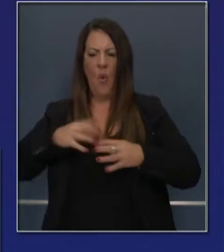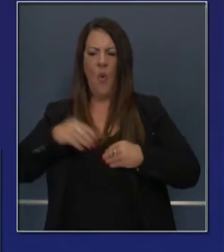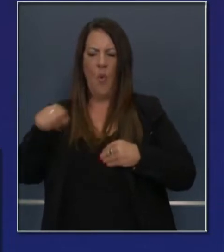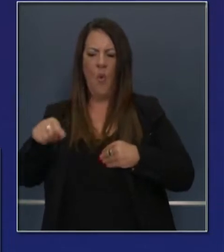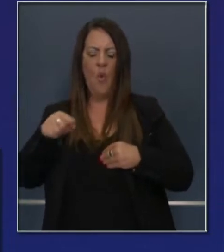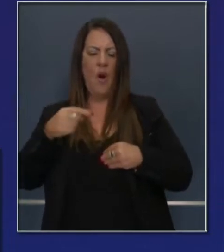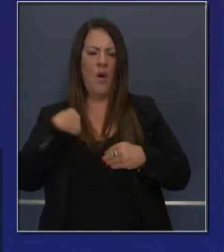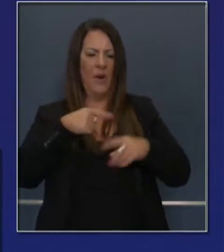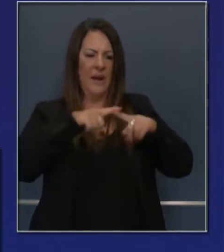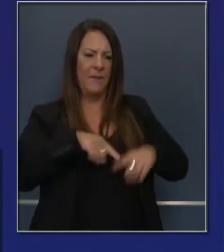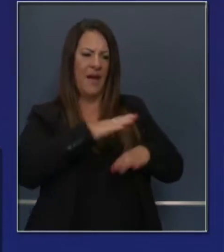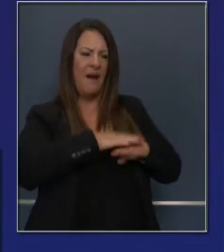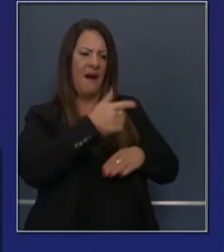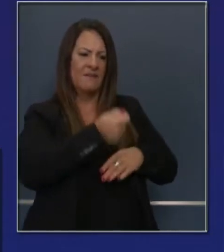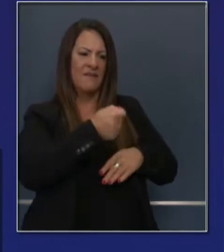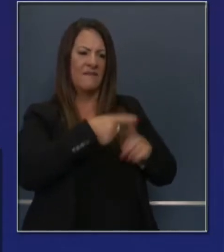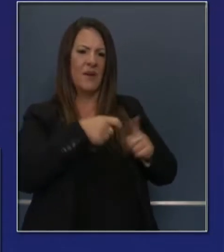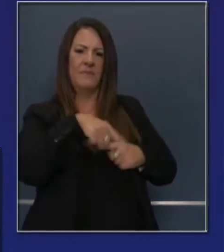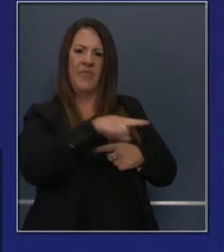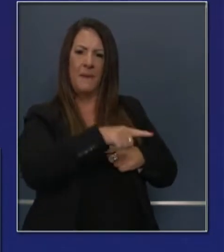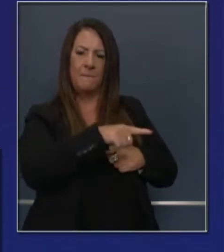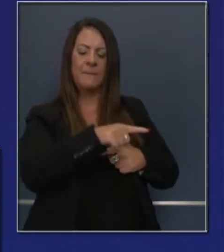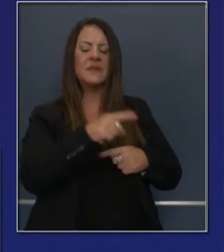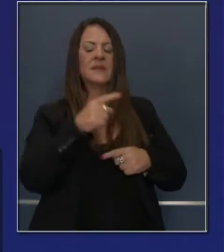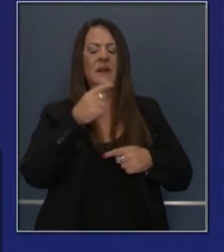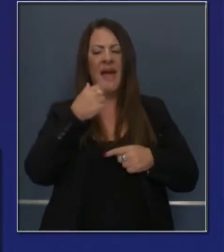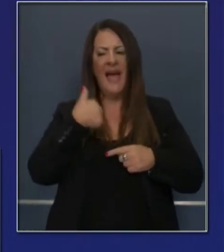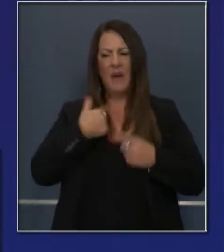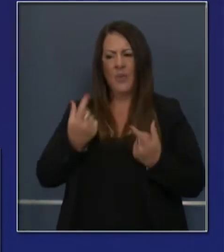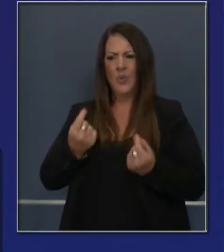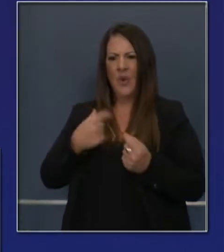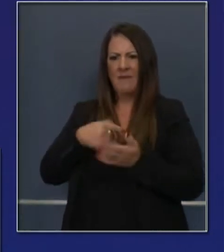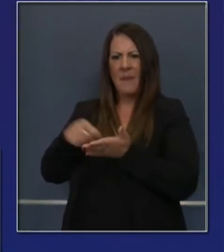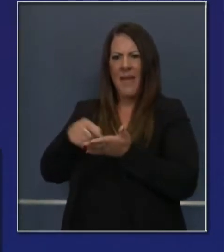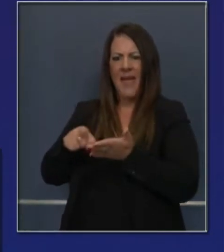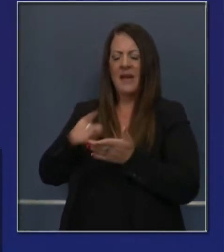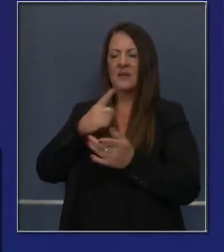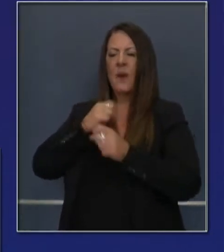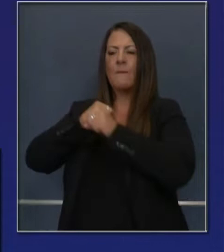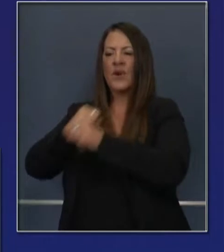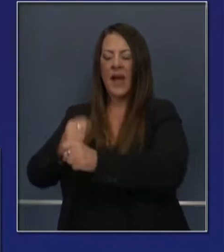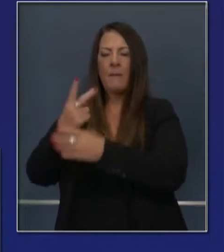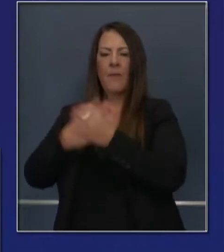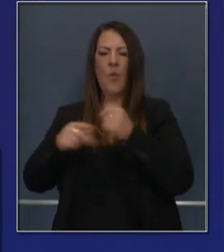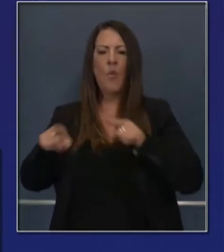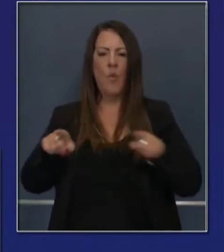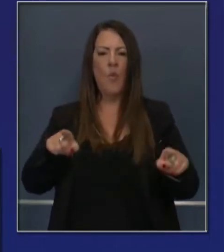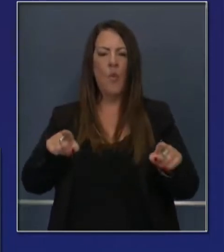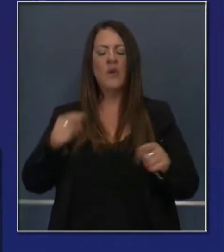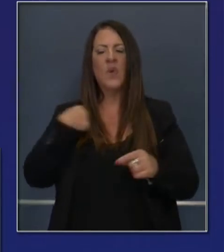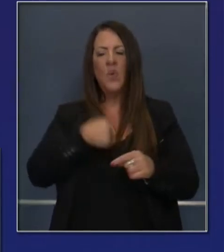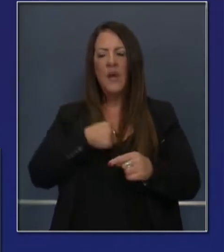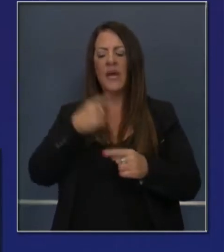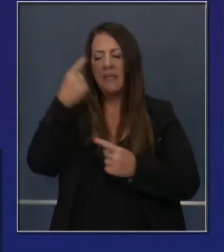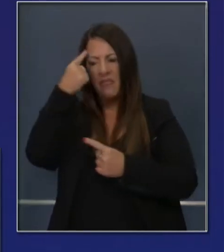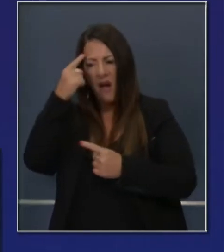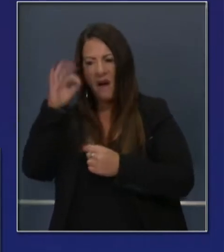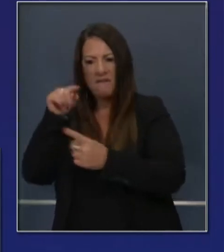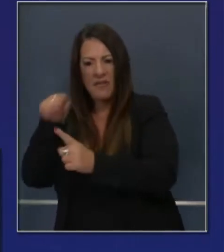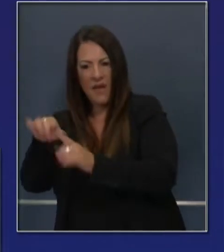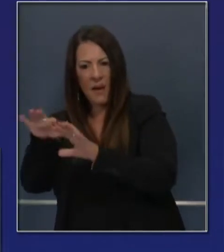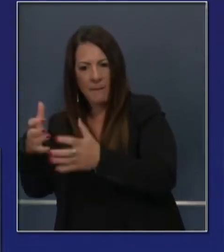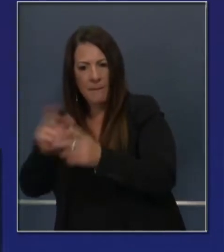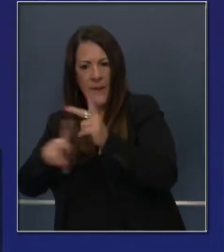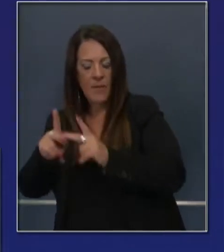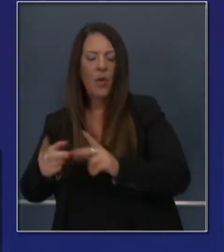make those payments in order to make their payments. And so all of this had to be considered, and all of this was, as it relates to